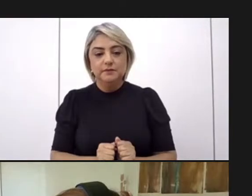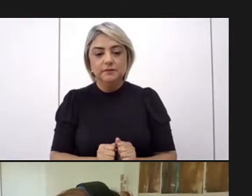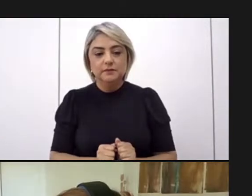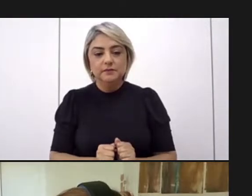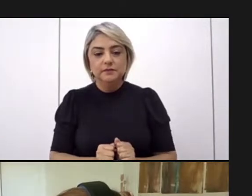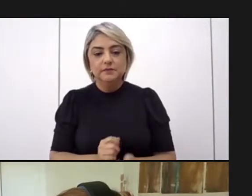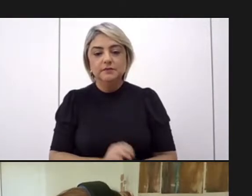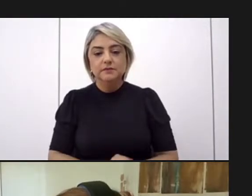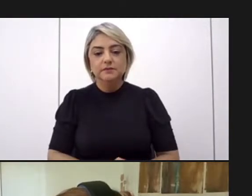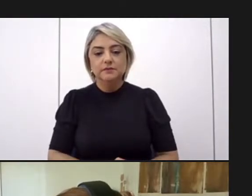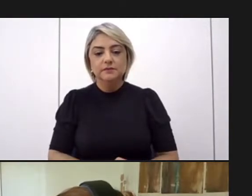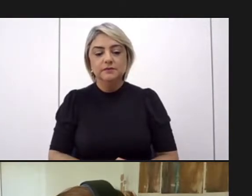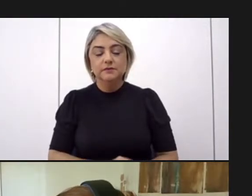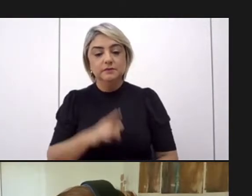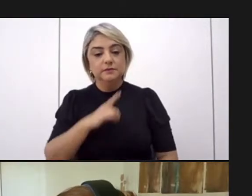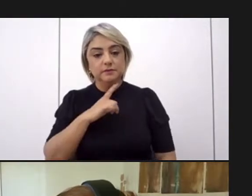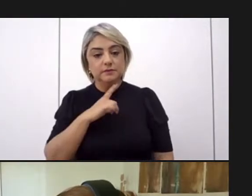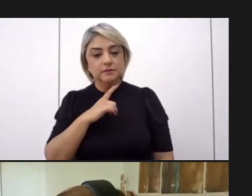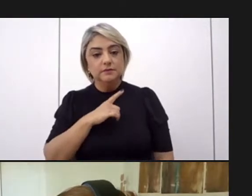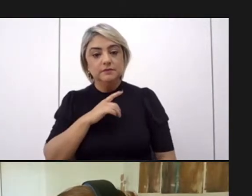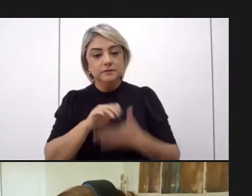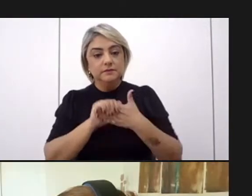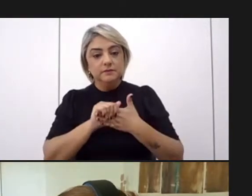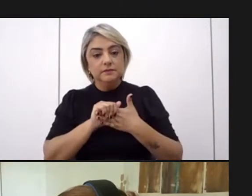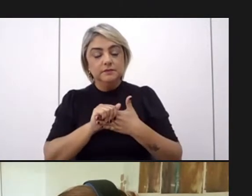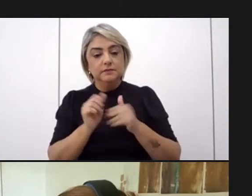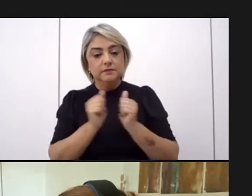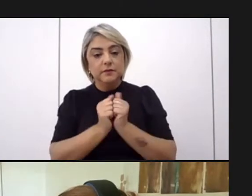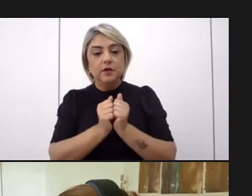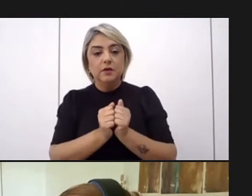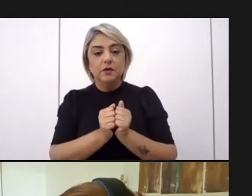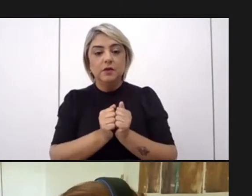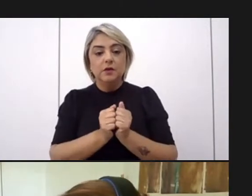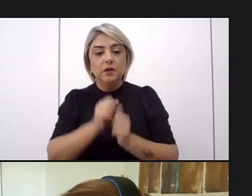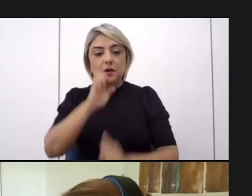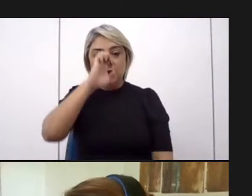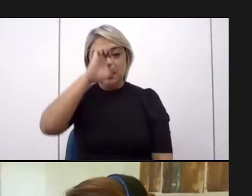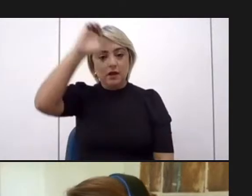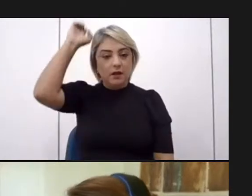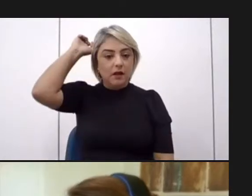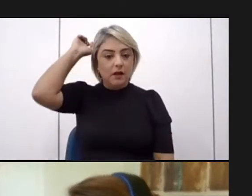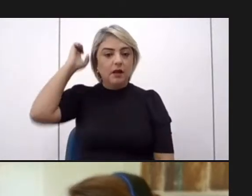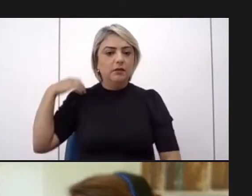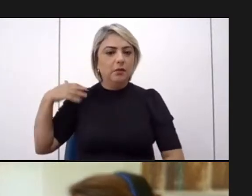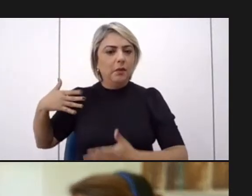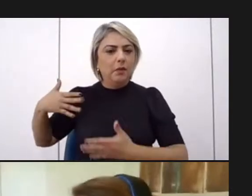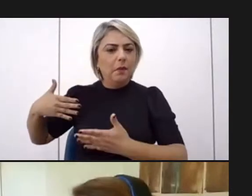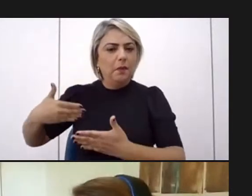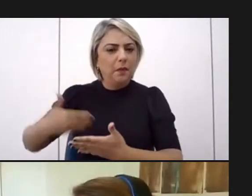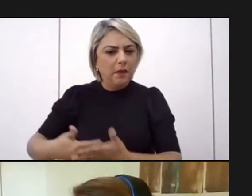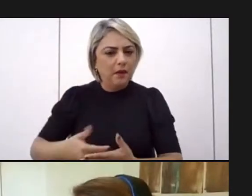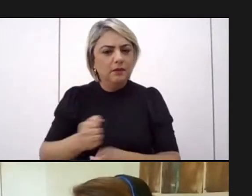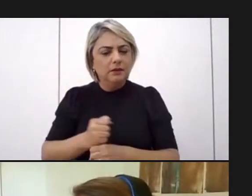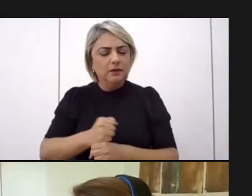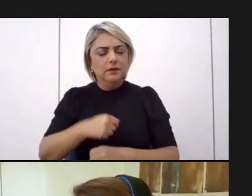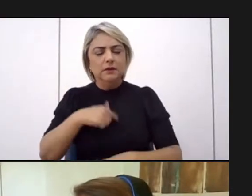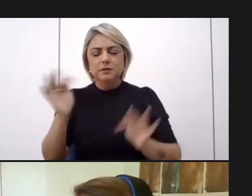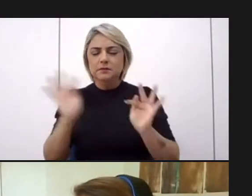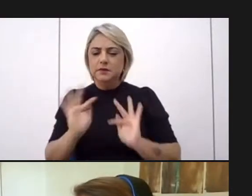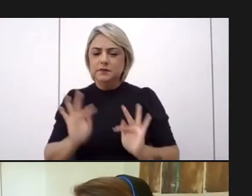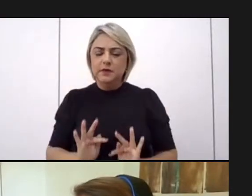have this partnership with ENAP for all these years, and I'm really happy that finally we were